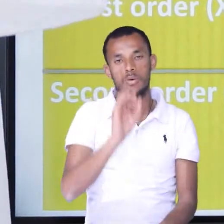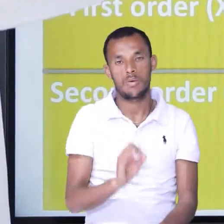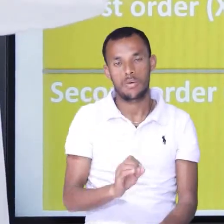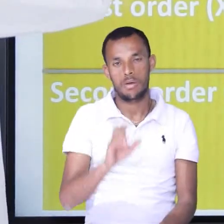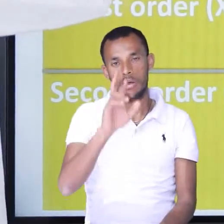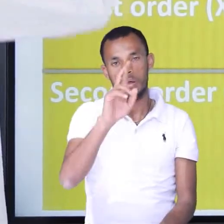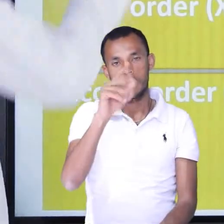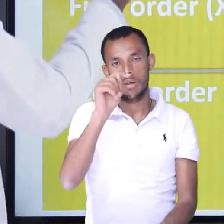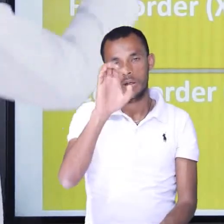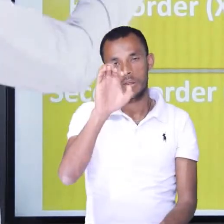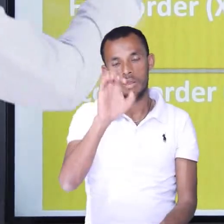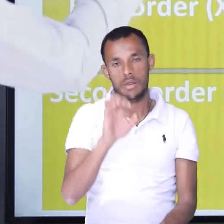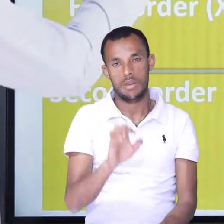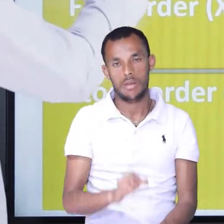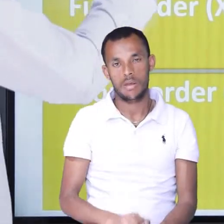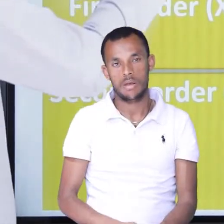Rate